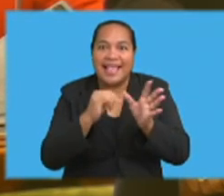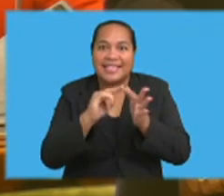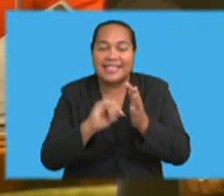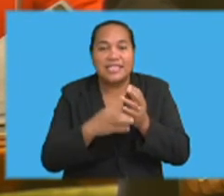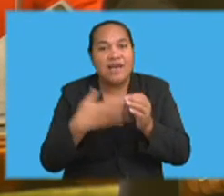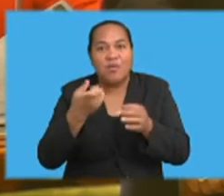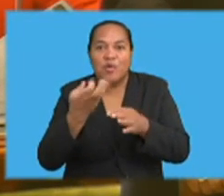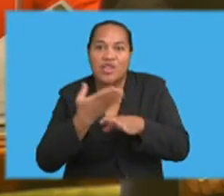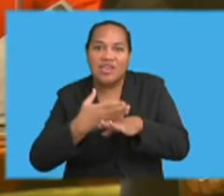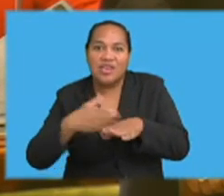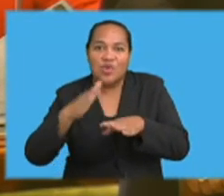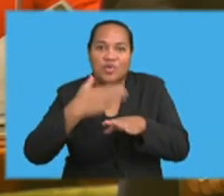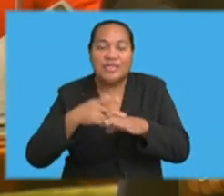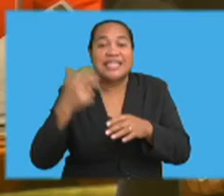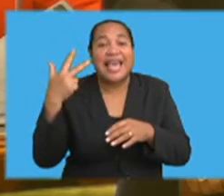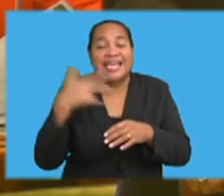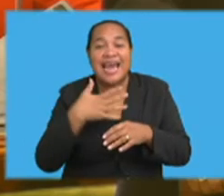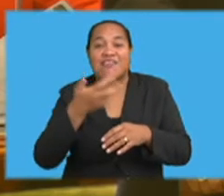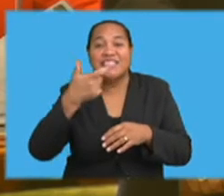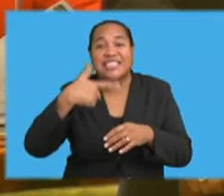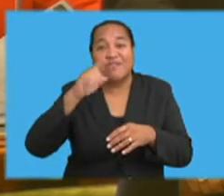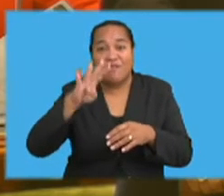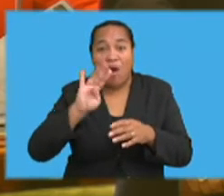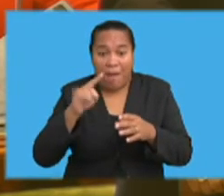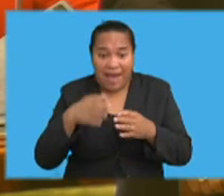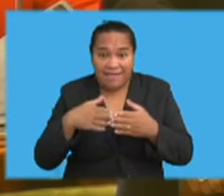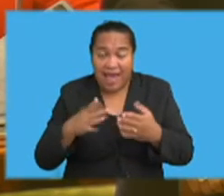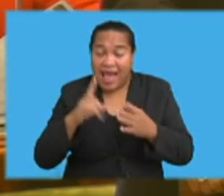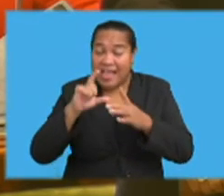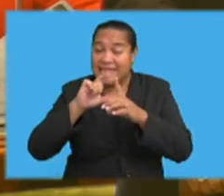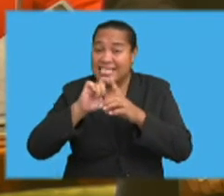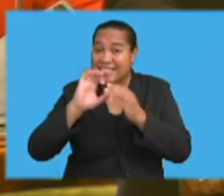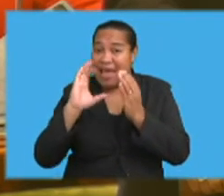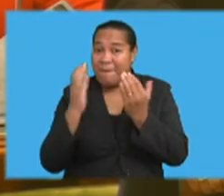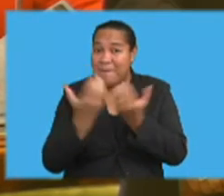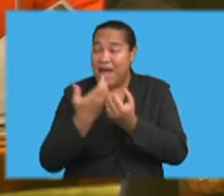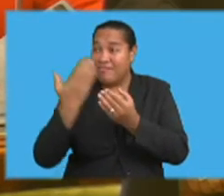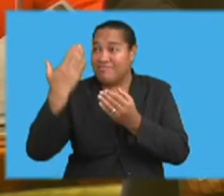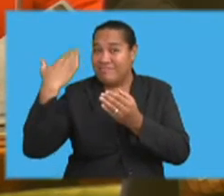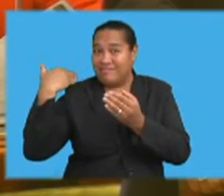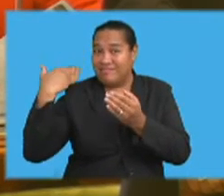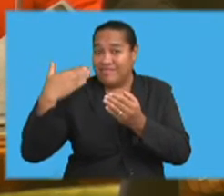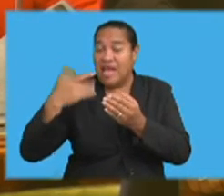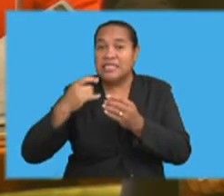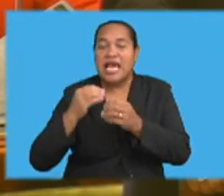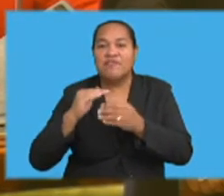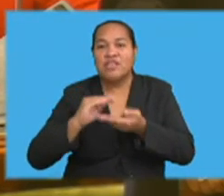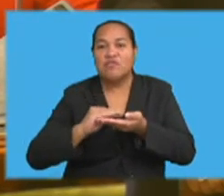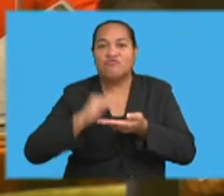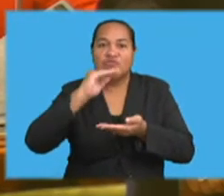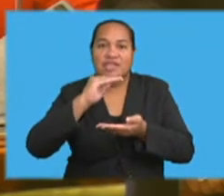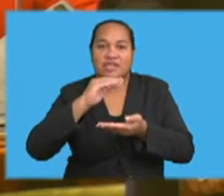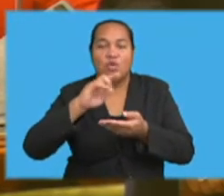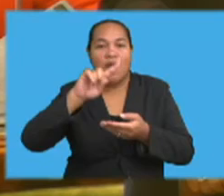as 874. But as of December 2017, the number has increased to